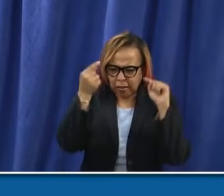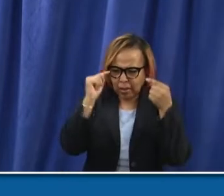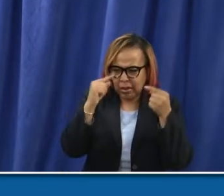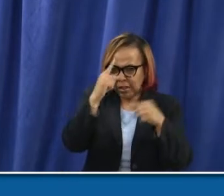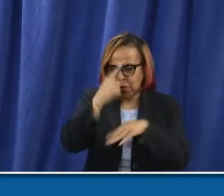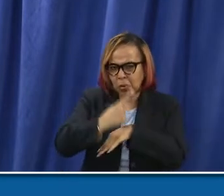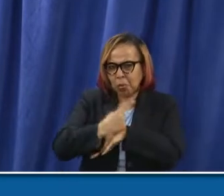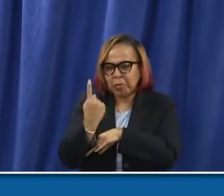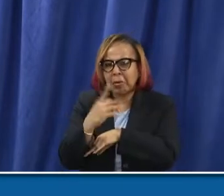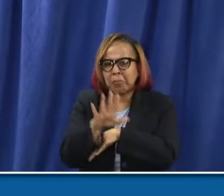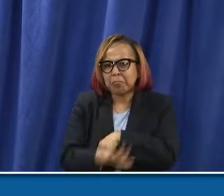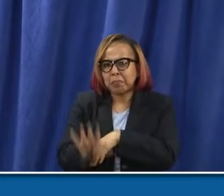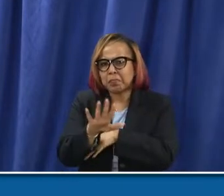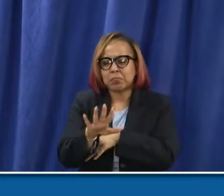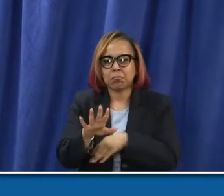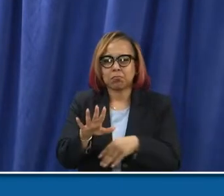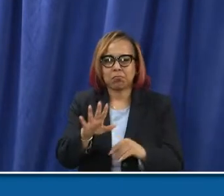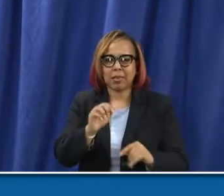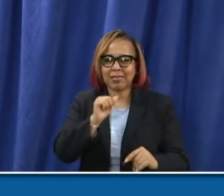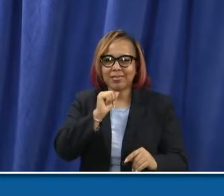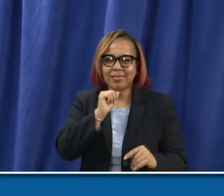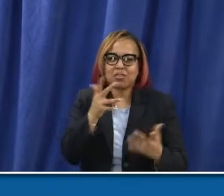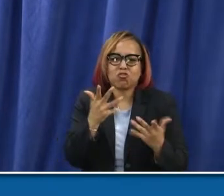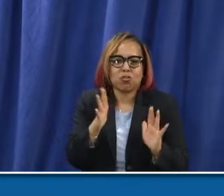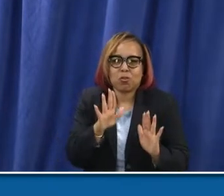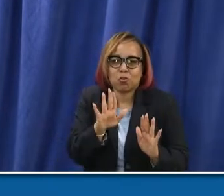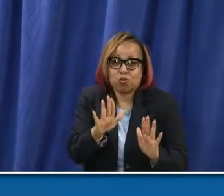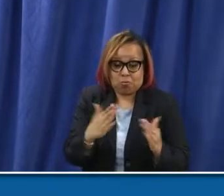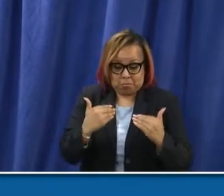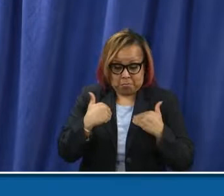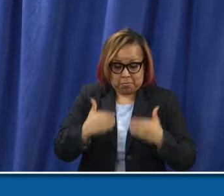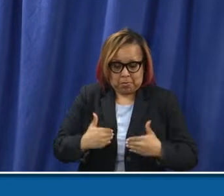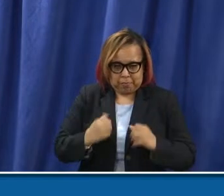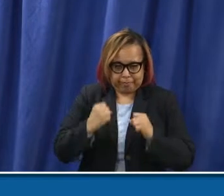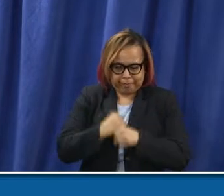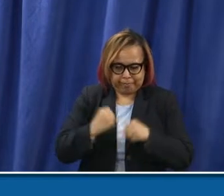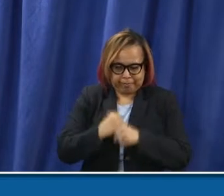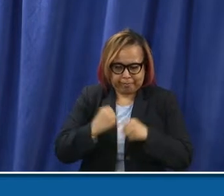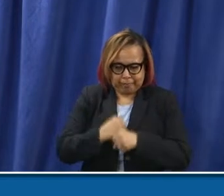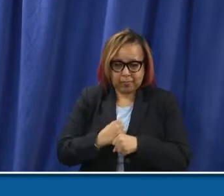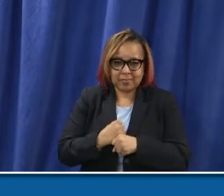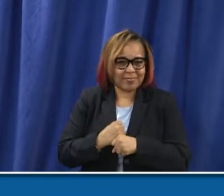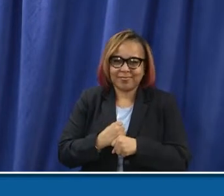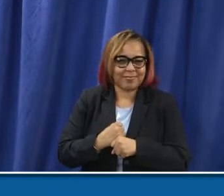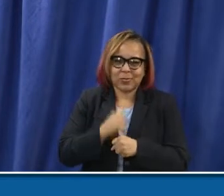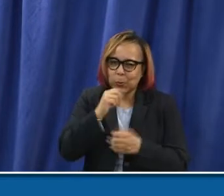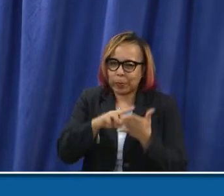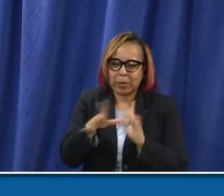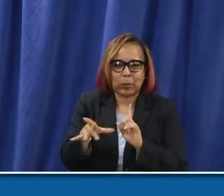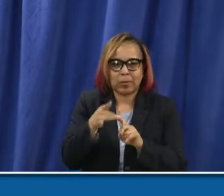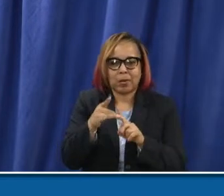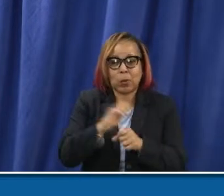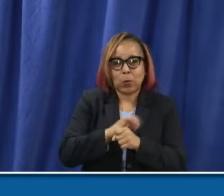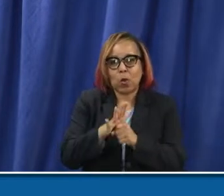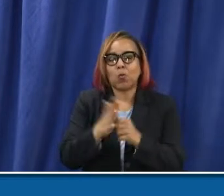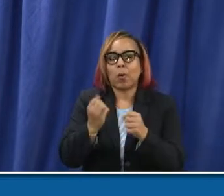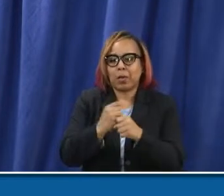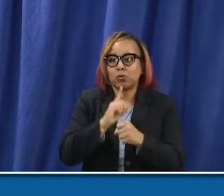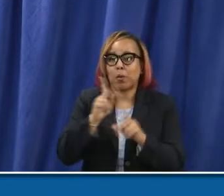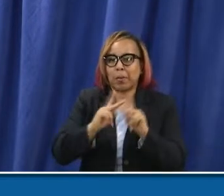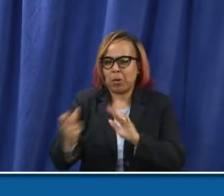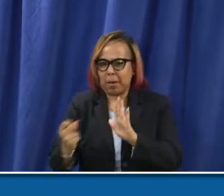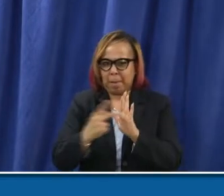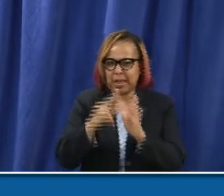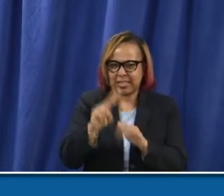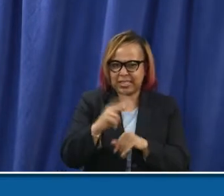for a day, that is just your immune system kicking in, that is not getting COVID, and we do want to make sure people come back to